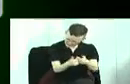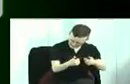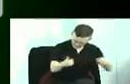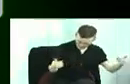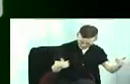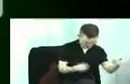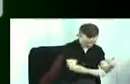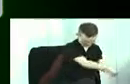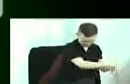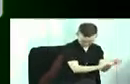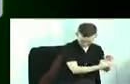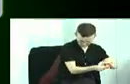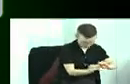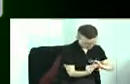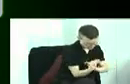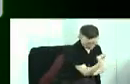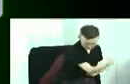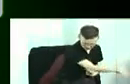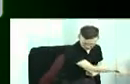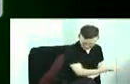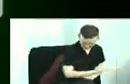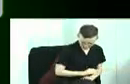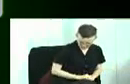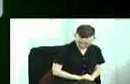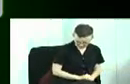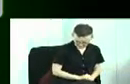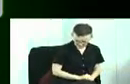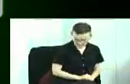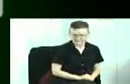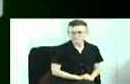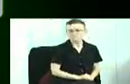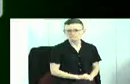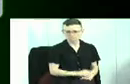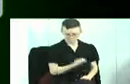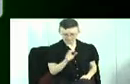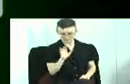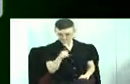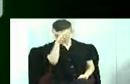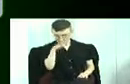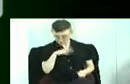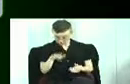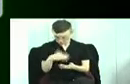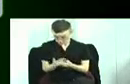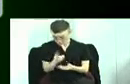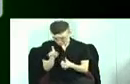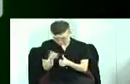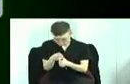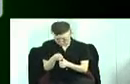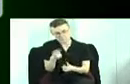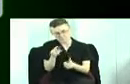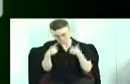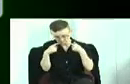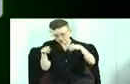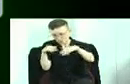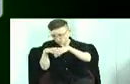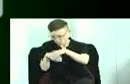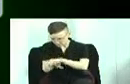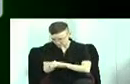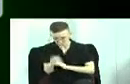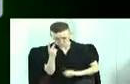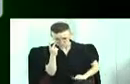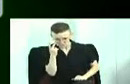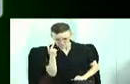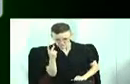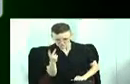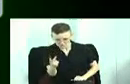up in a place by themselves. Then the disciple who had arrived first at the tomb went in. He saw